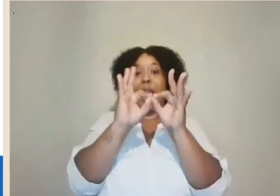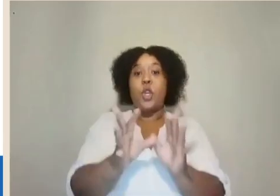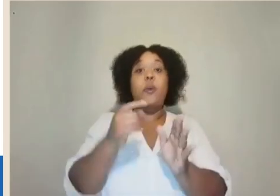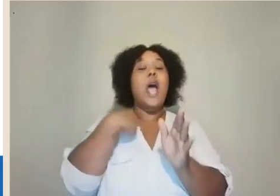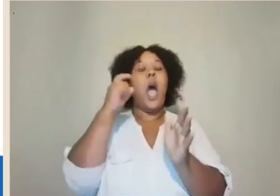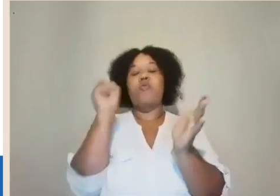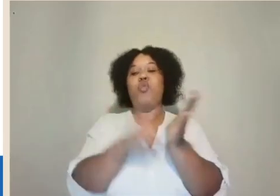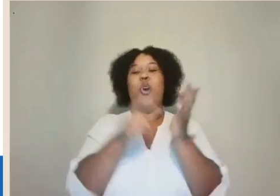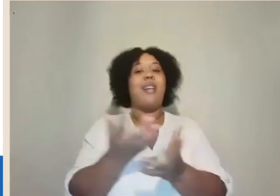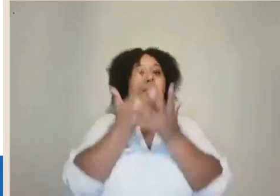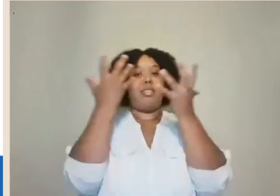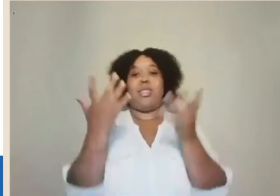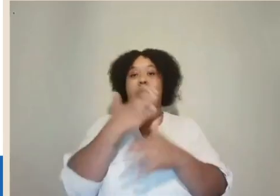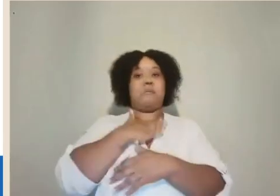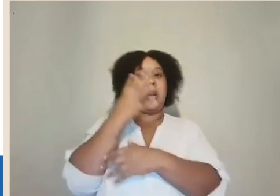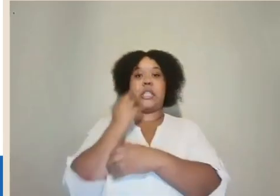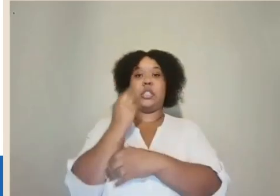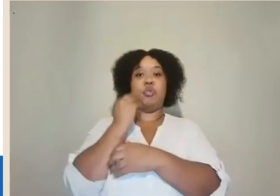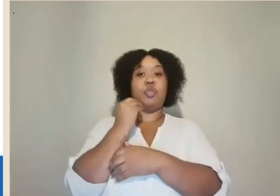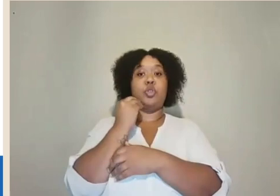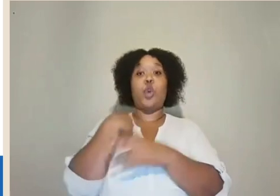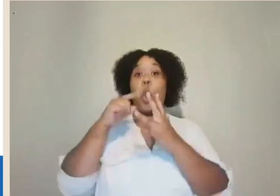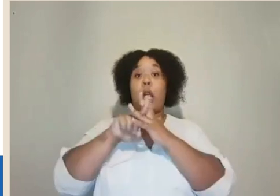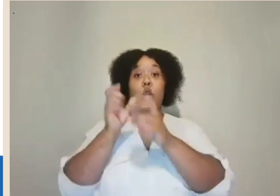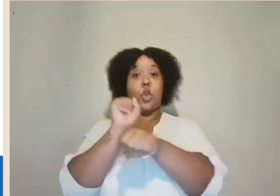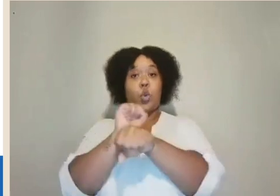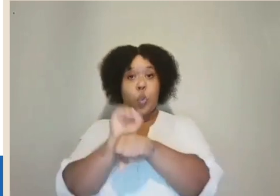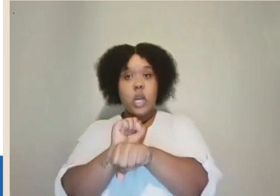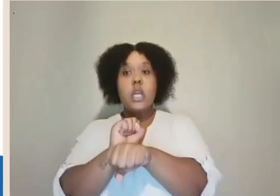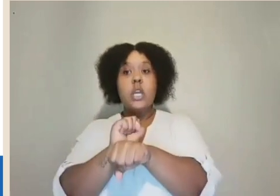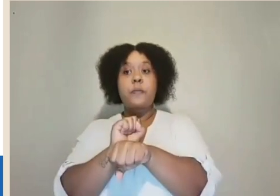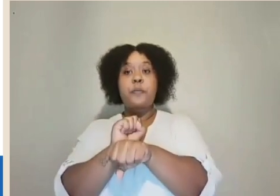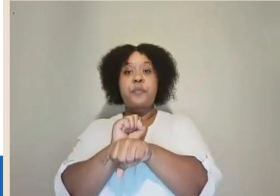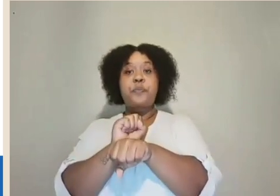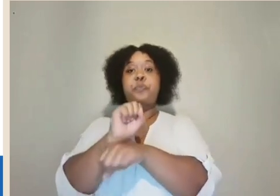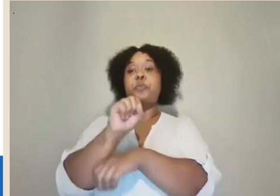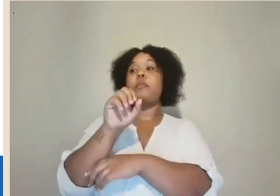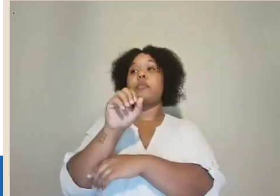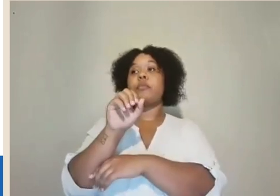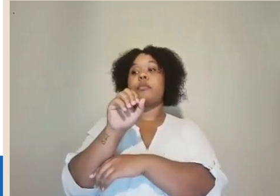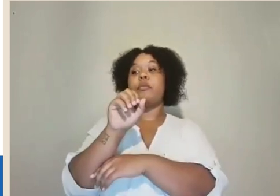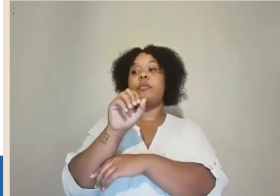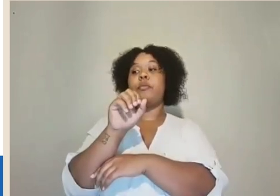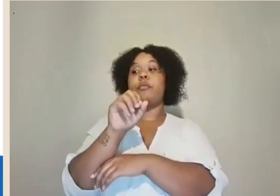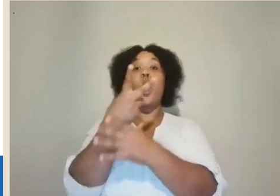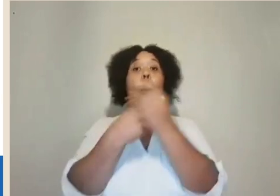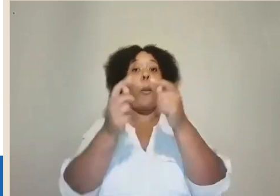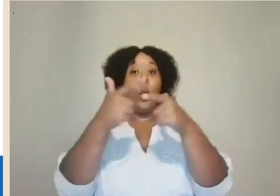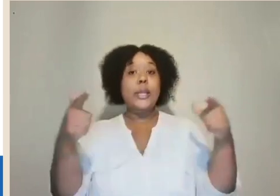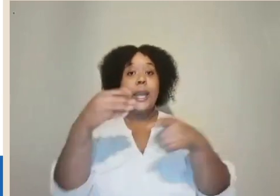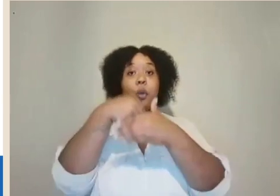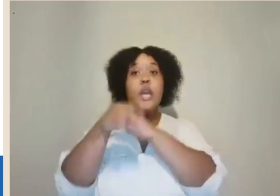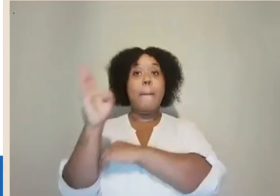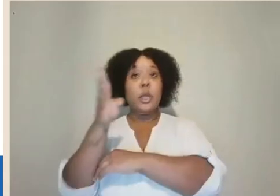my experience as well. So I first started working as a bilingual parent liaison in Baltimore City schools. And my